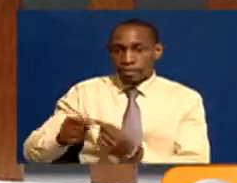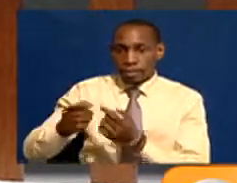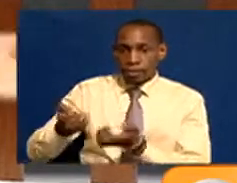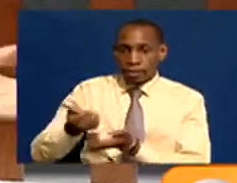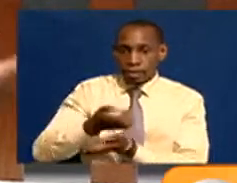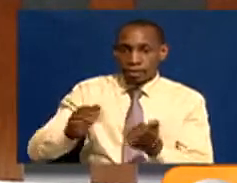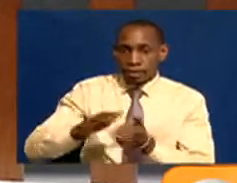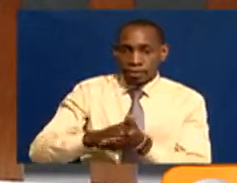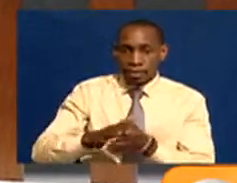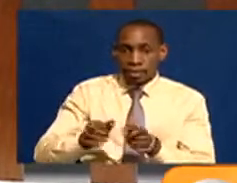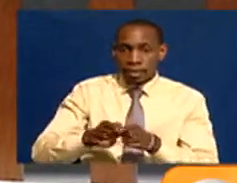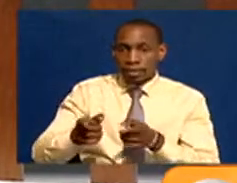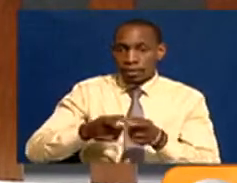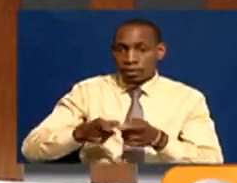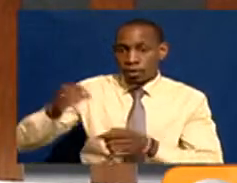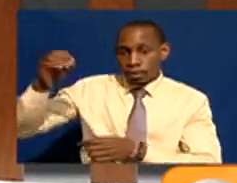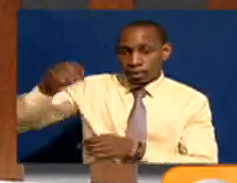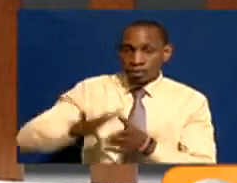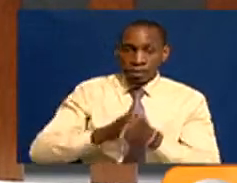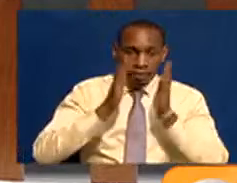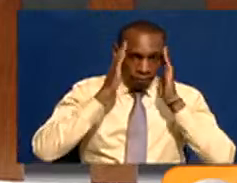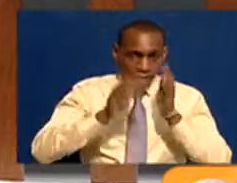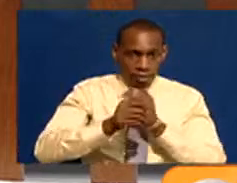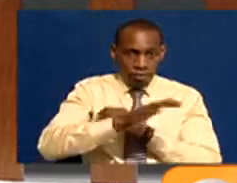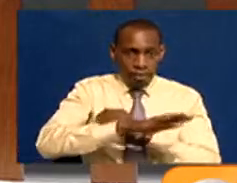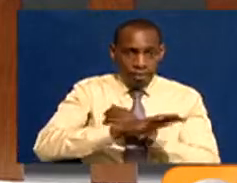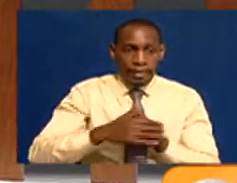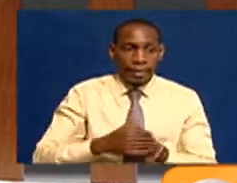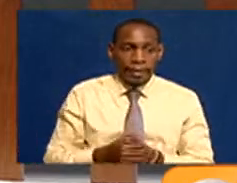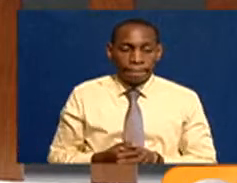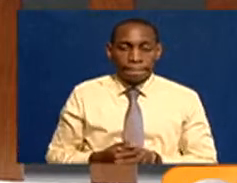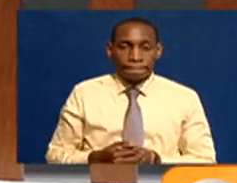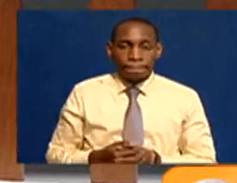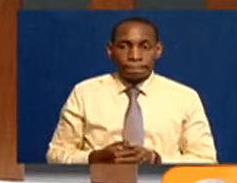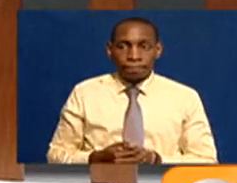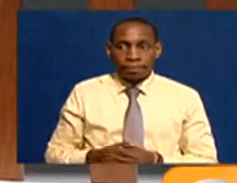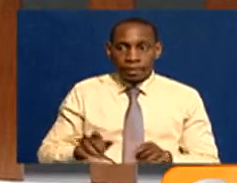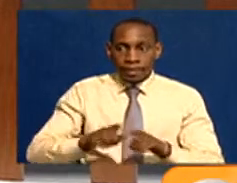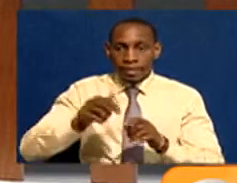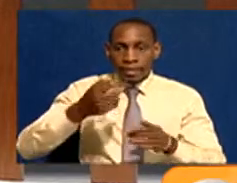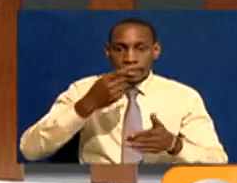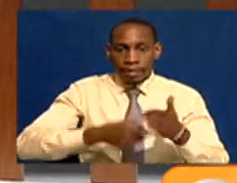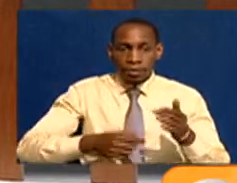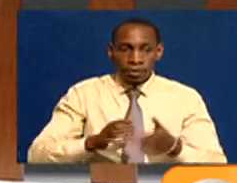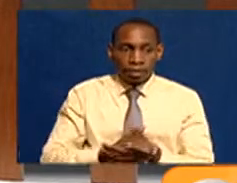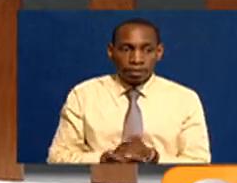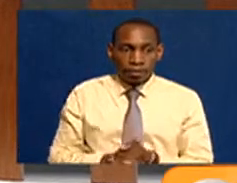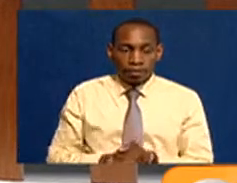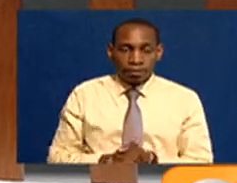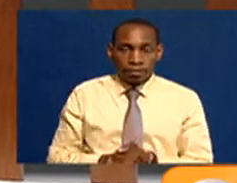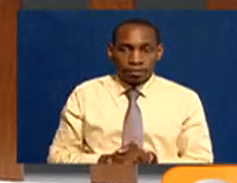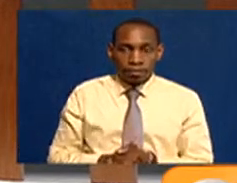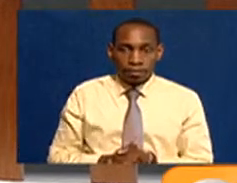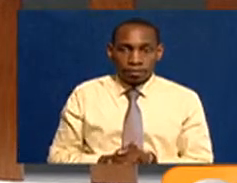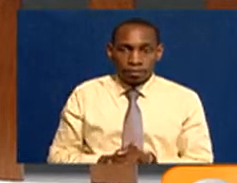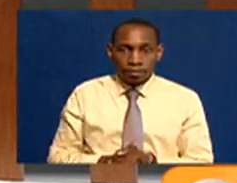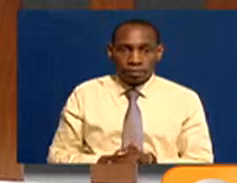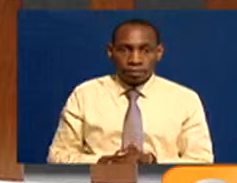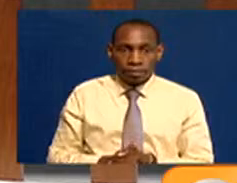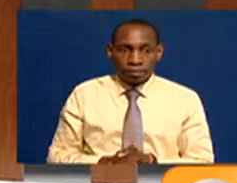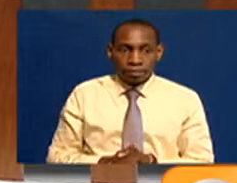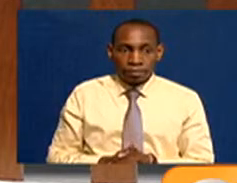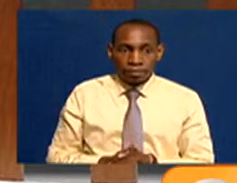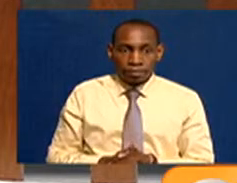we can be able to look at other particular areas. But then there are some other costs which we may not be able to do much about.